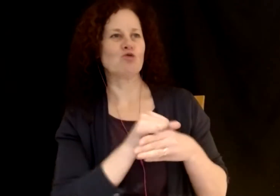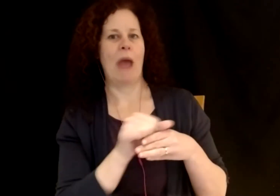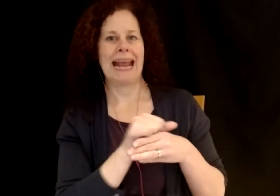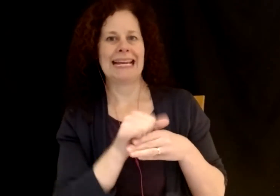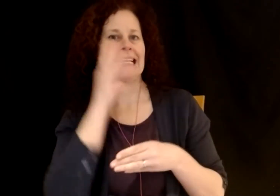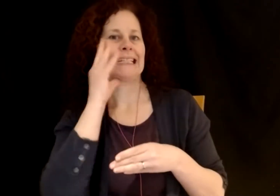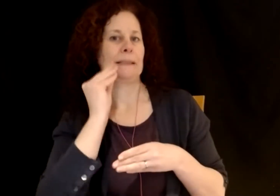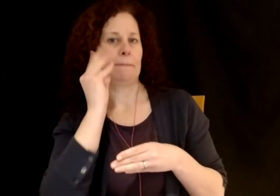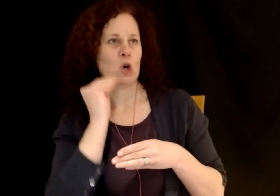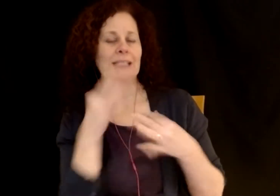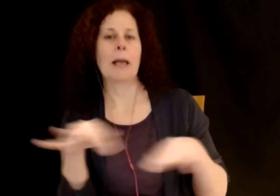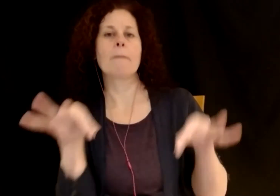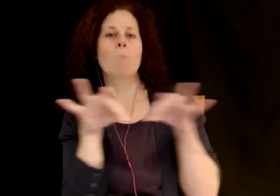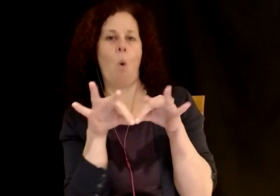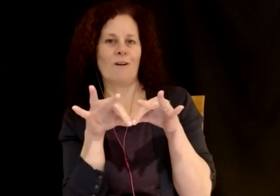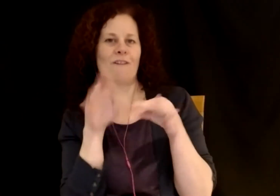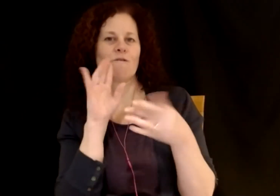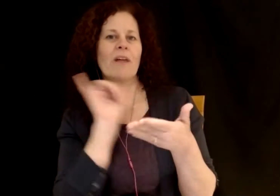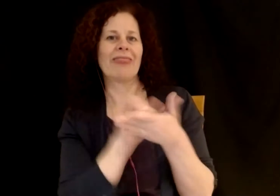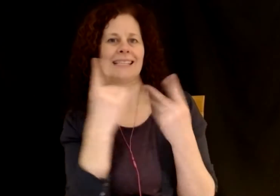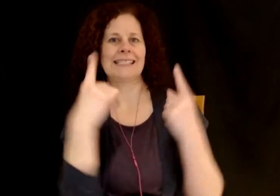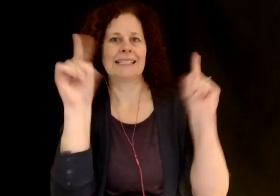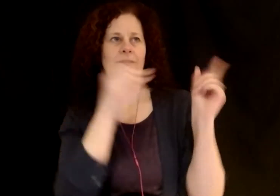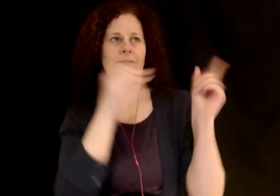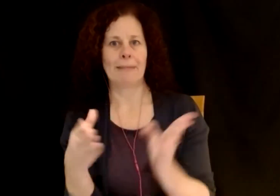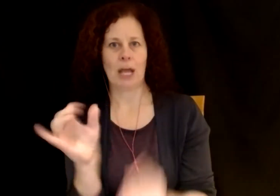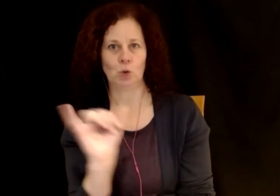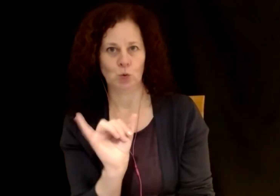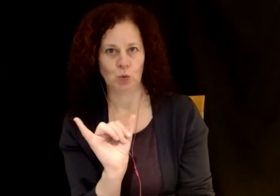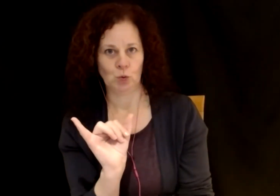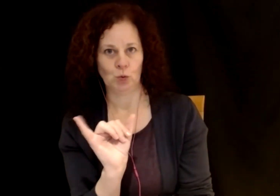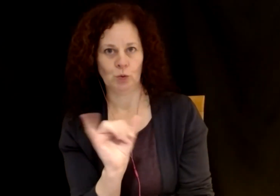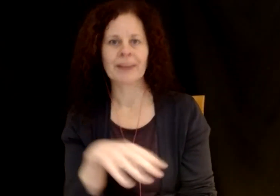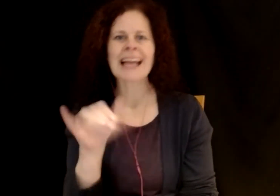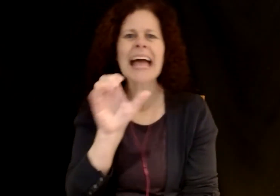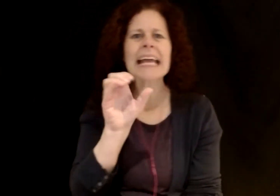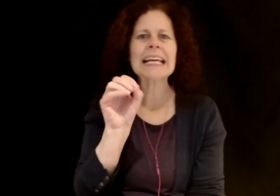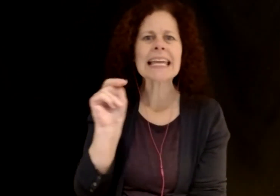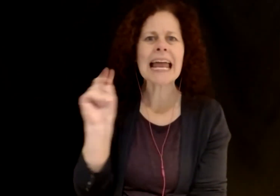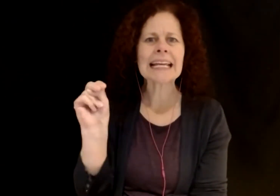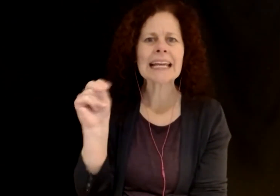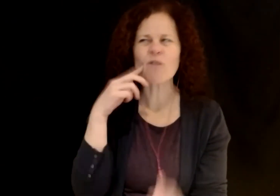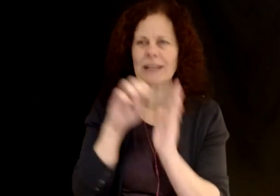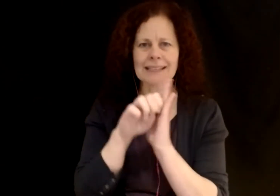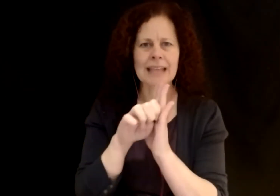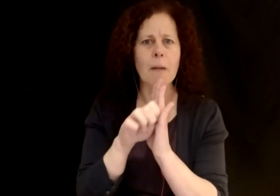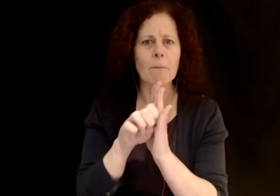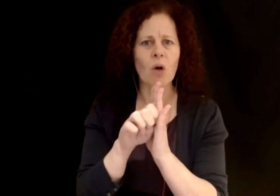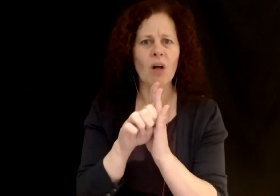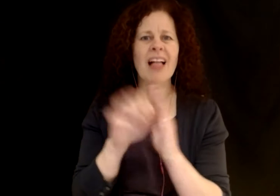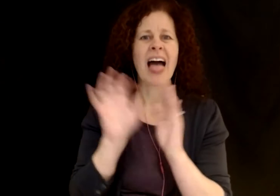that Richard talked about just now in terms of the training that they provide, and we heard about the one in Connecticut too, that these are important